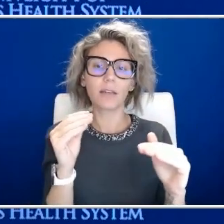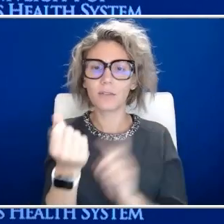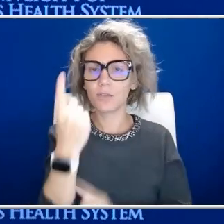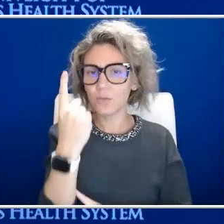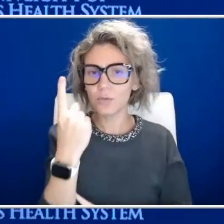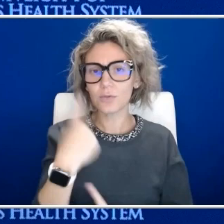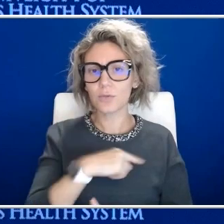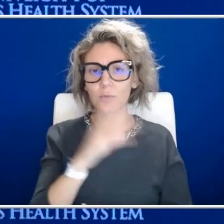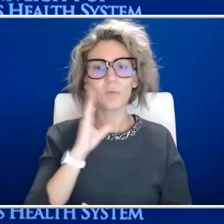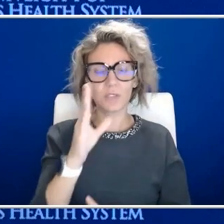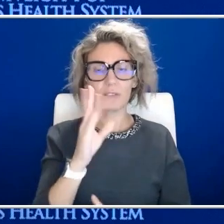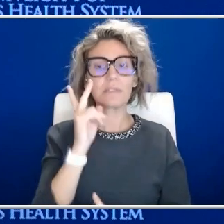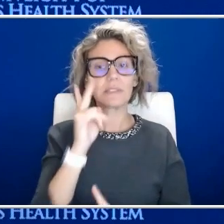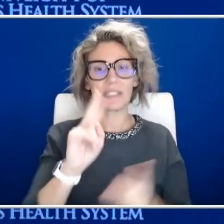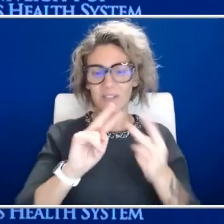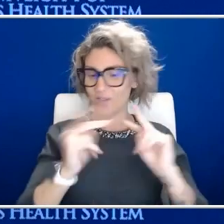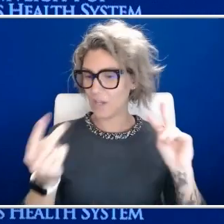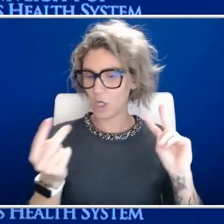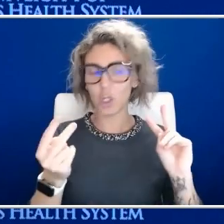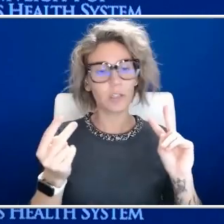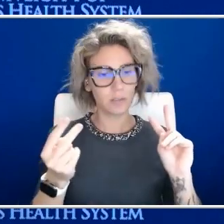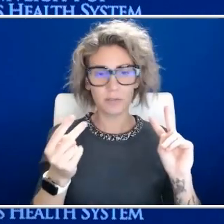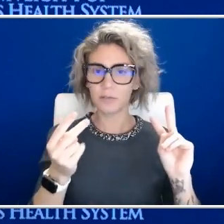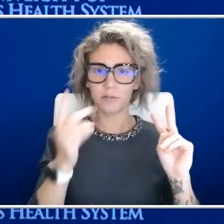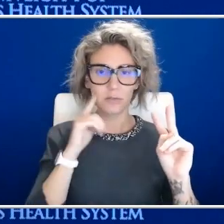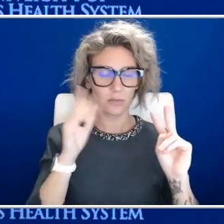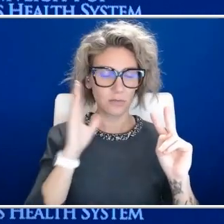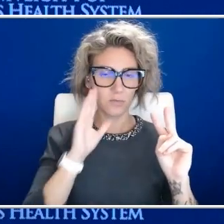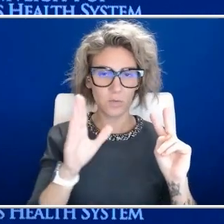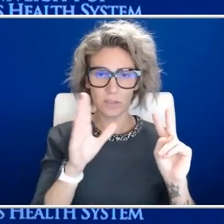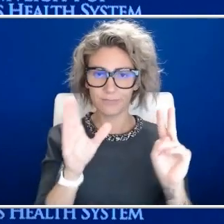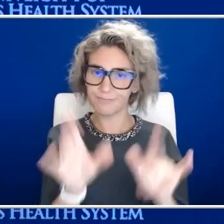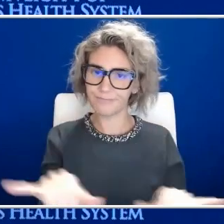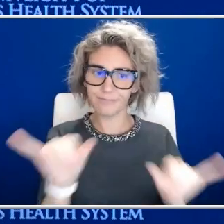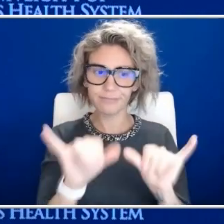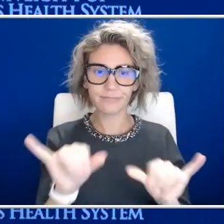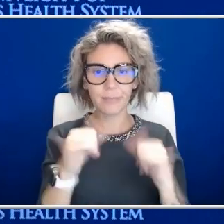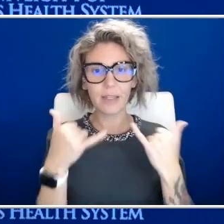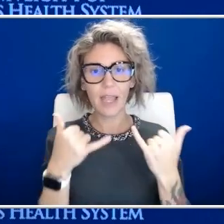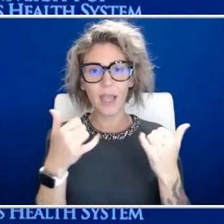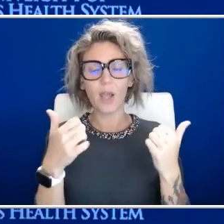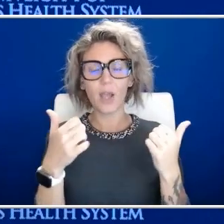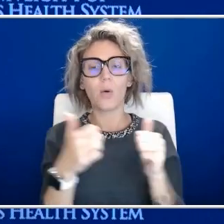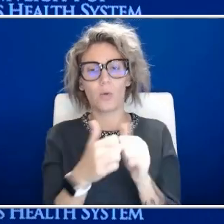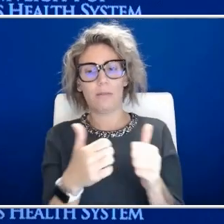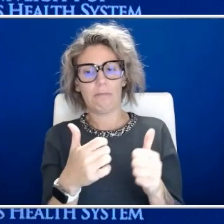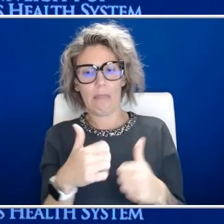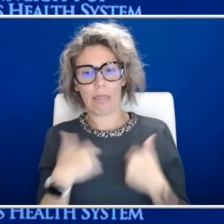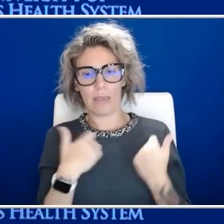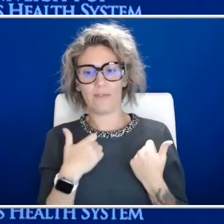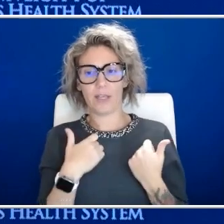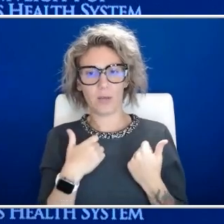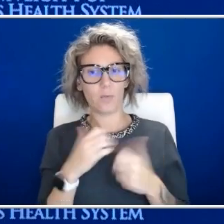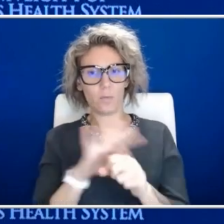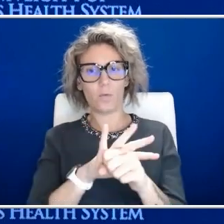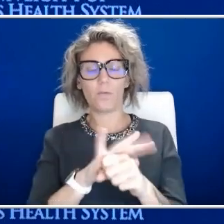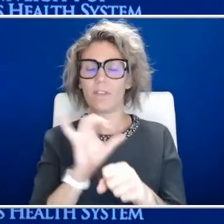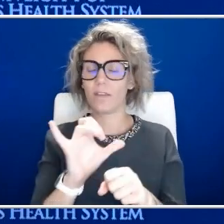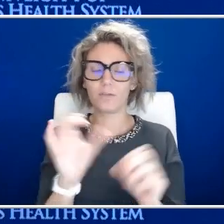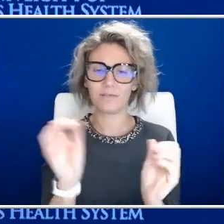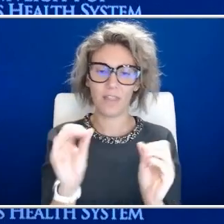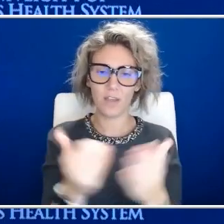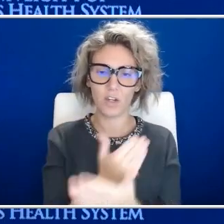going to see variants continually now as we are living with SARS-CoV-2. This is nothing new. We do